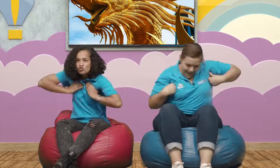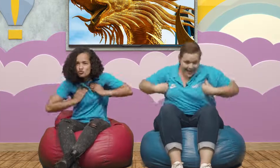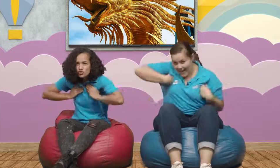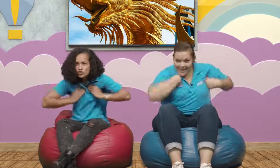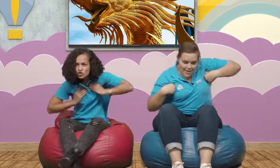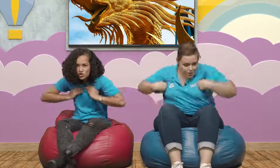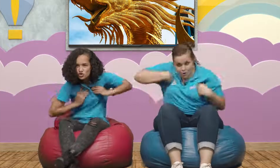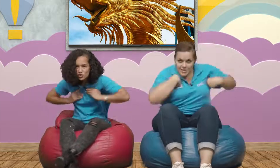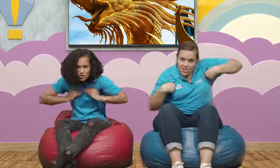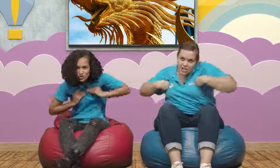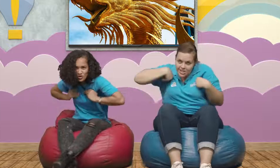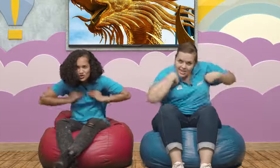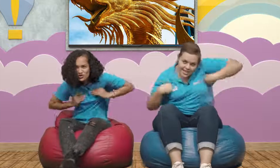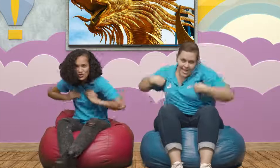we fly.